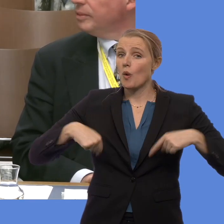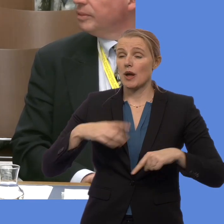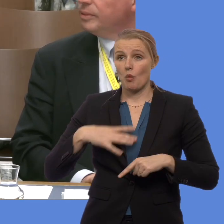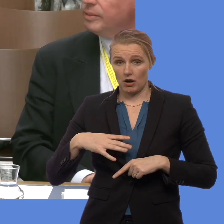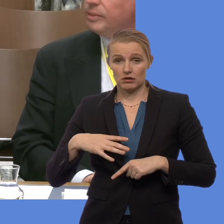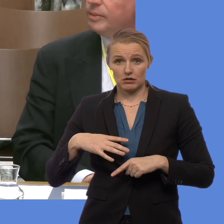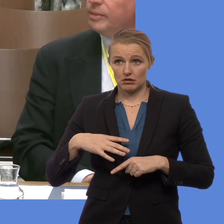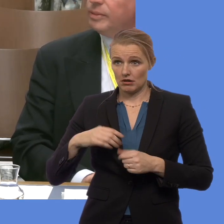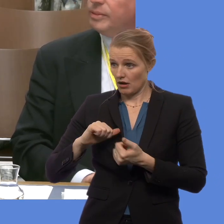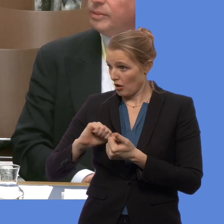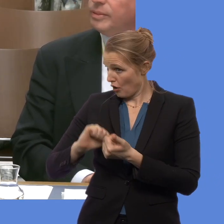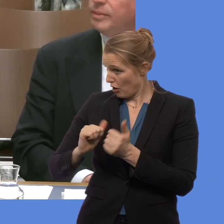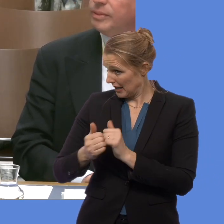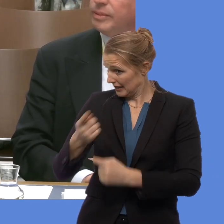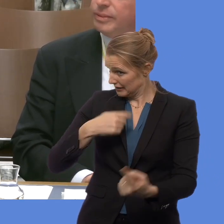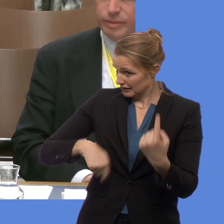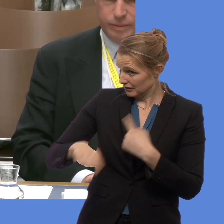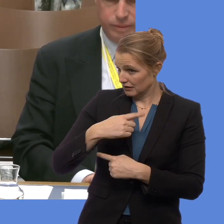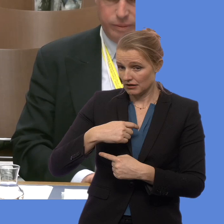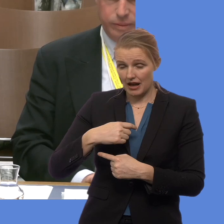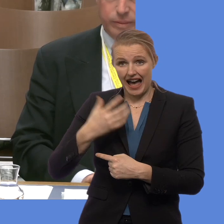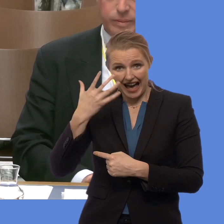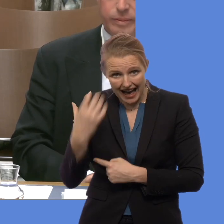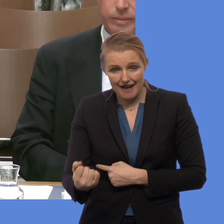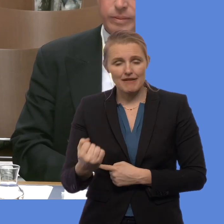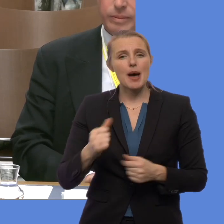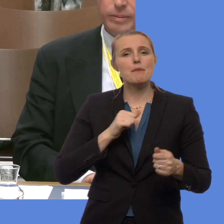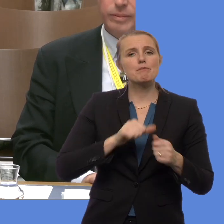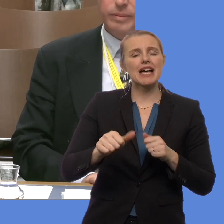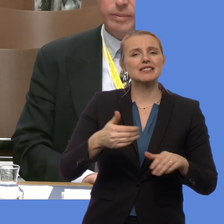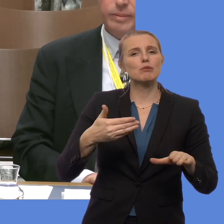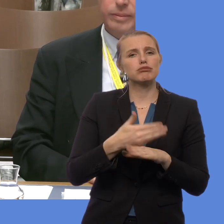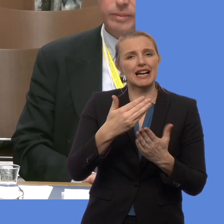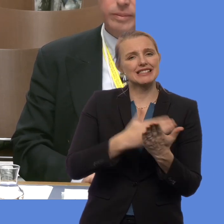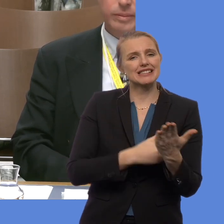community through best practice and statutory guidance is looking at what is reasonable.